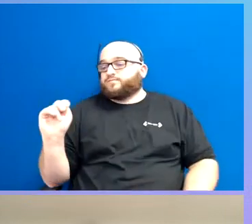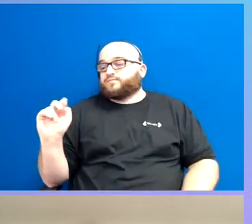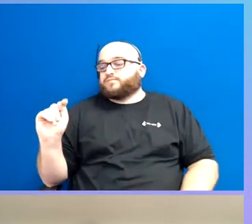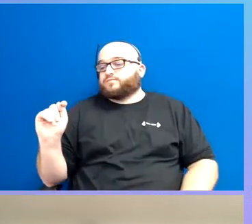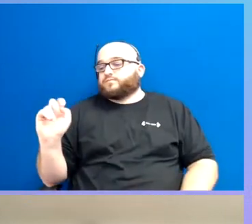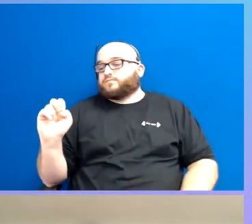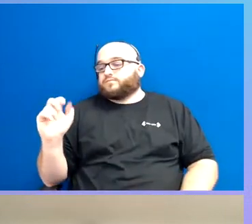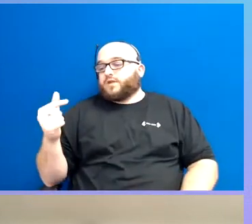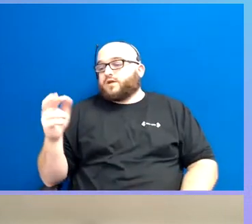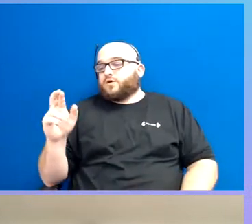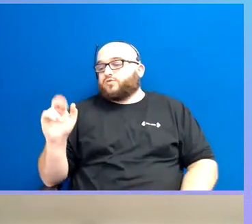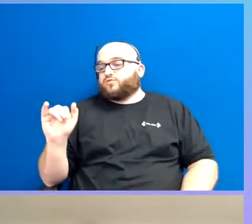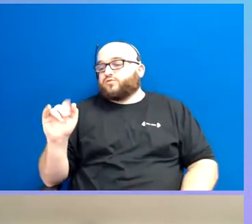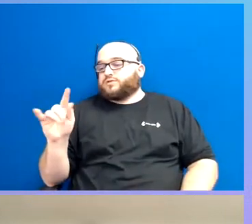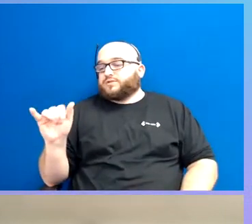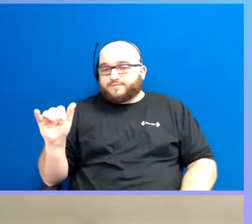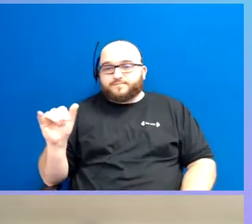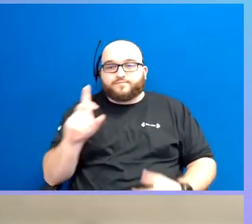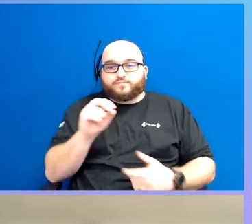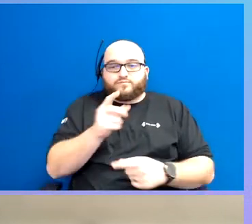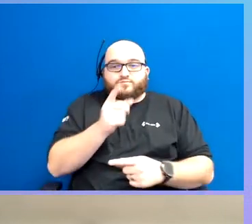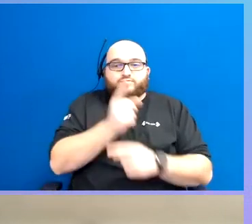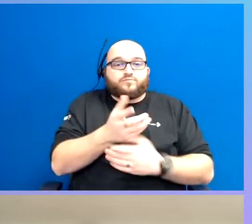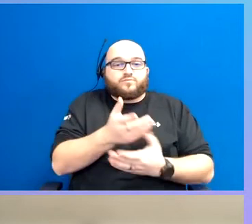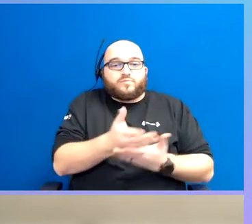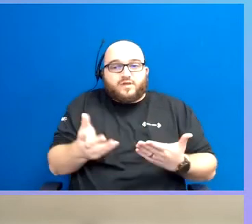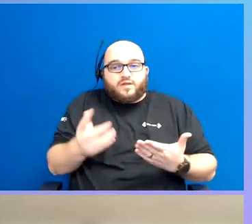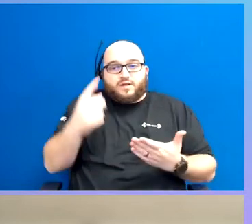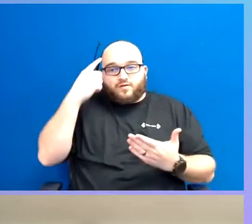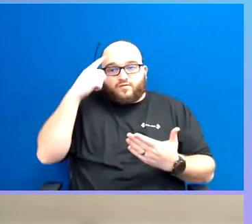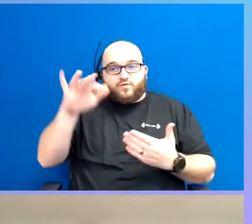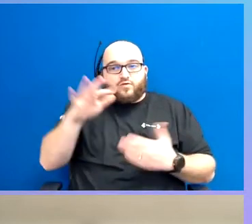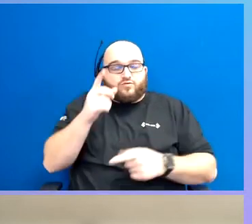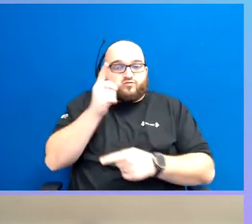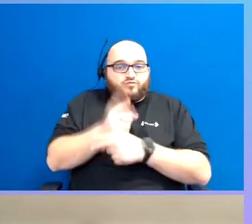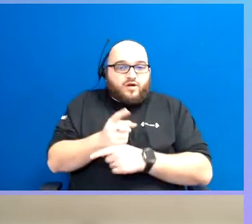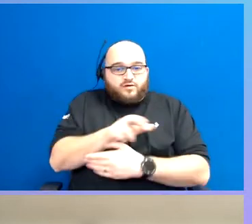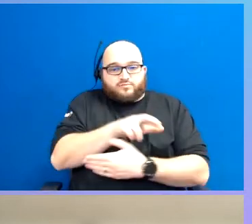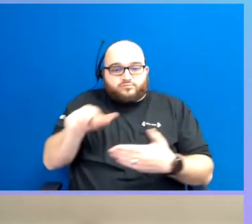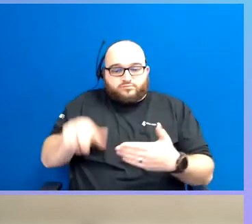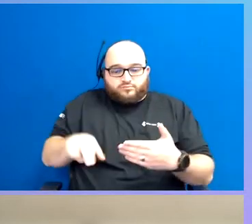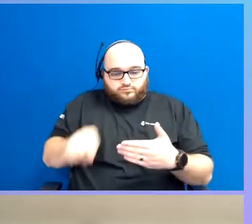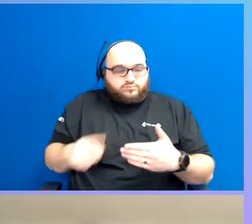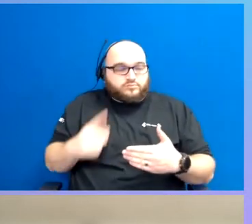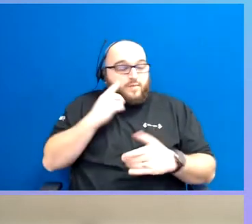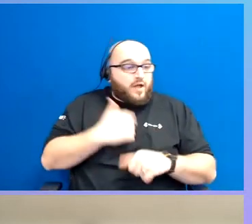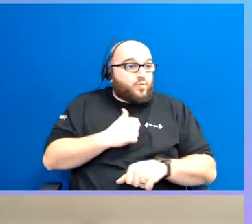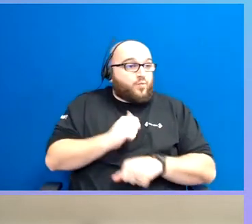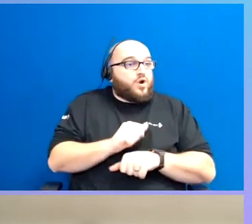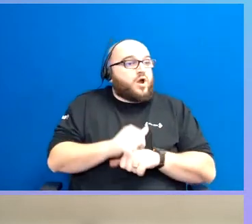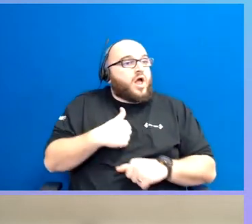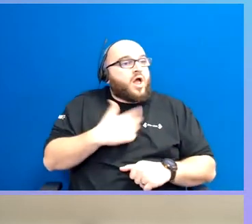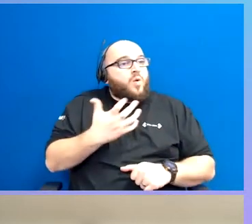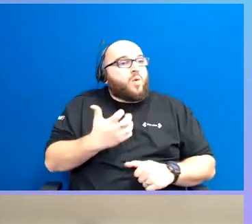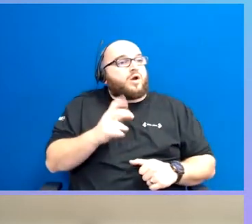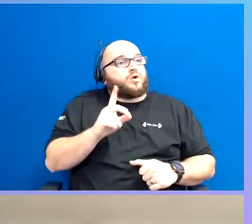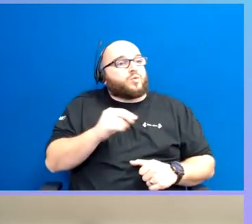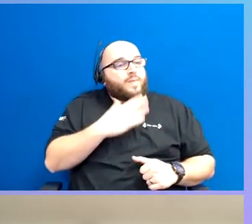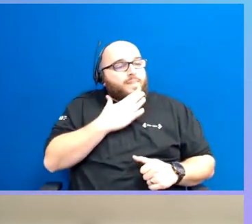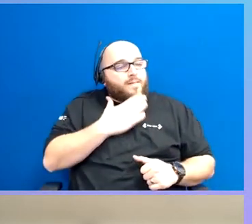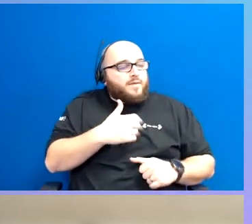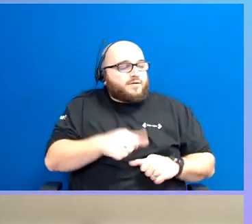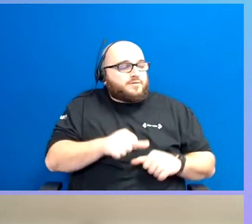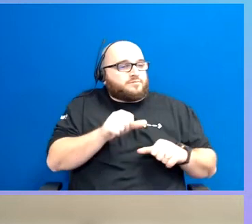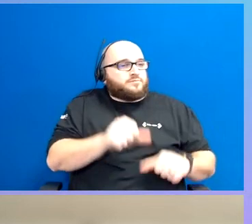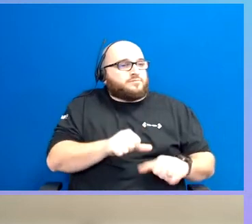outcomes. That's always been for me, like really stand by what I do and what I deliver. I want to make sure I do the best job as possible and we do it in the right vein